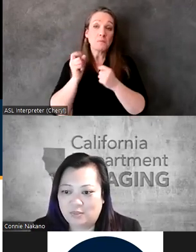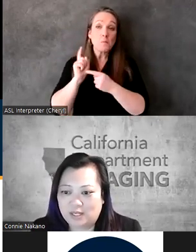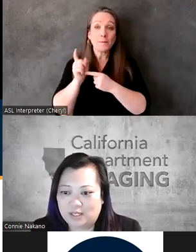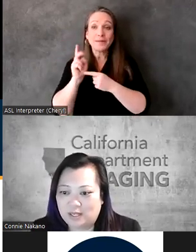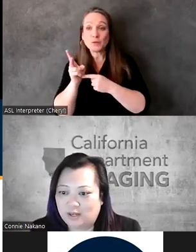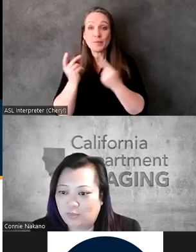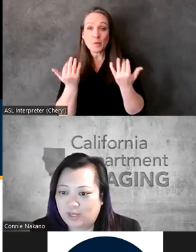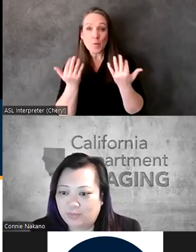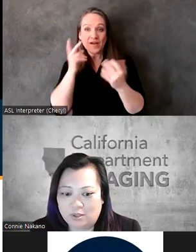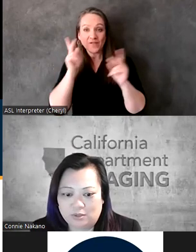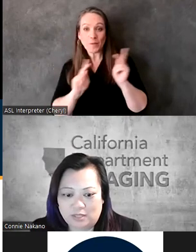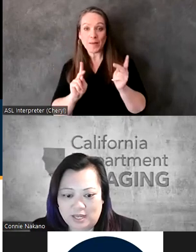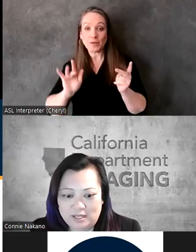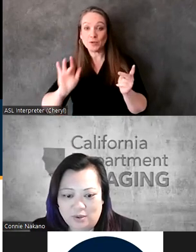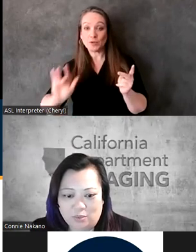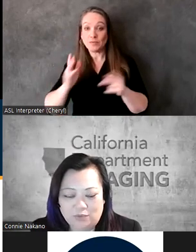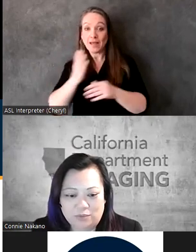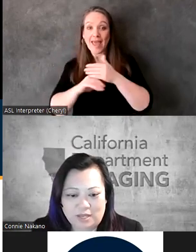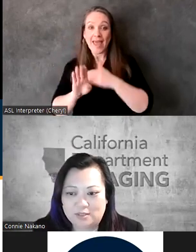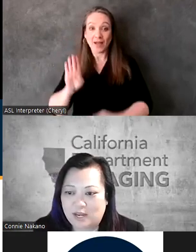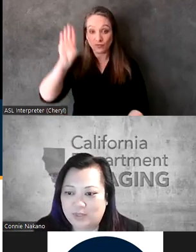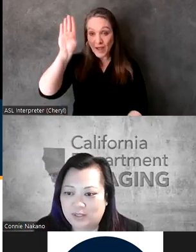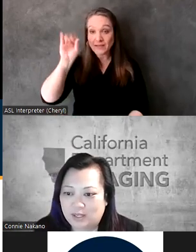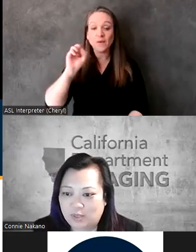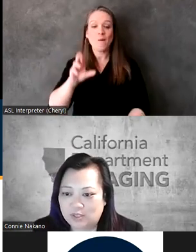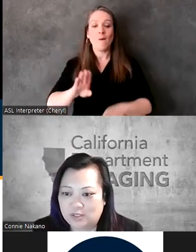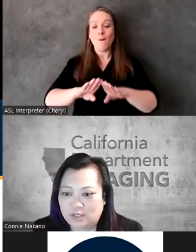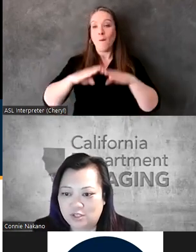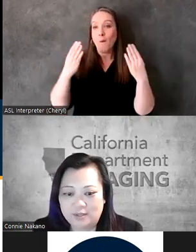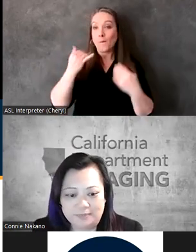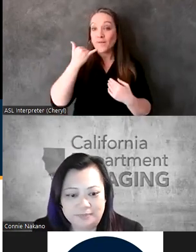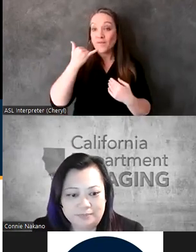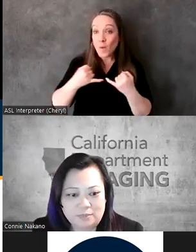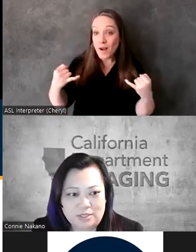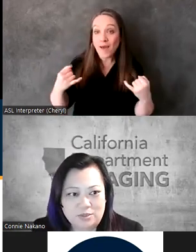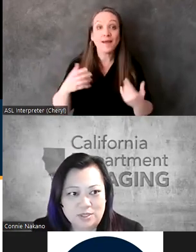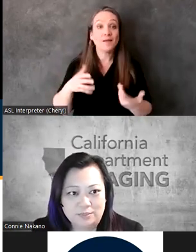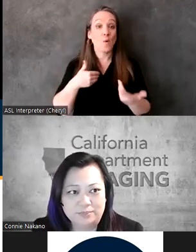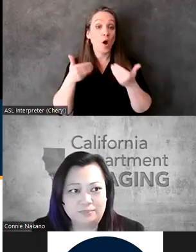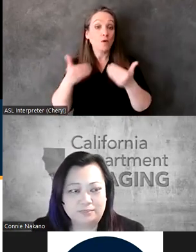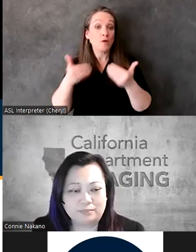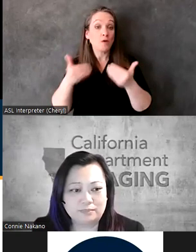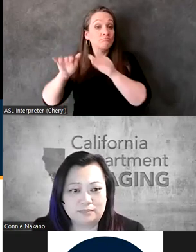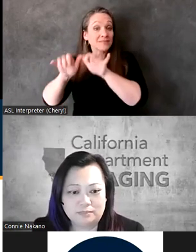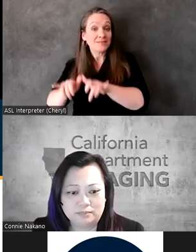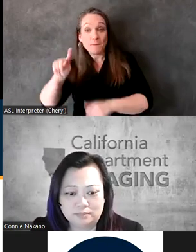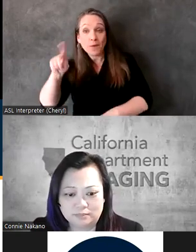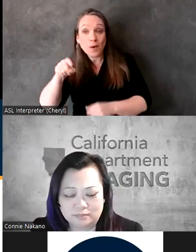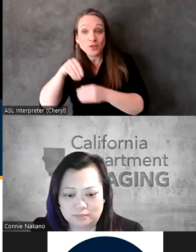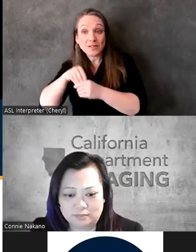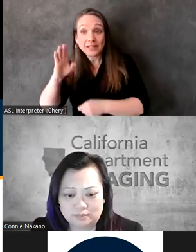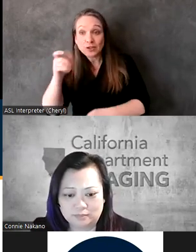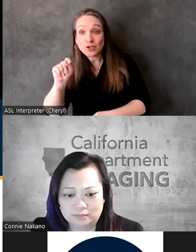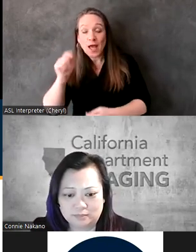hand so that we can open up your line, or if you'd like to type in a question in the chat, please do so.